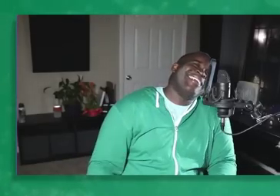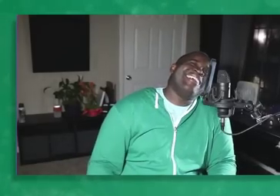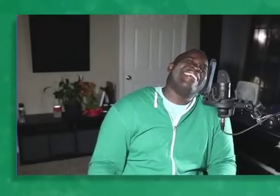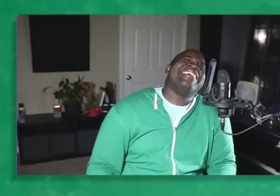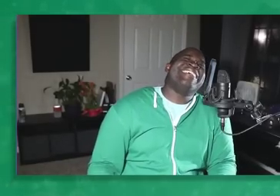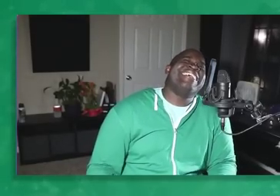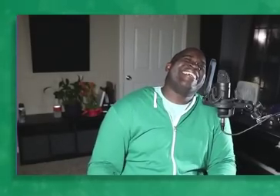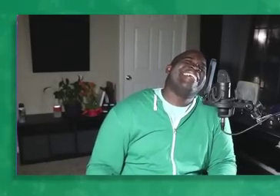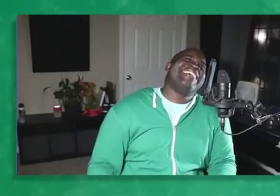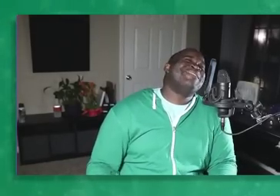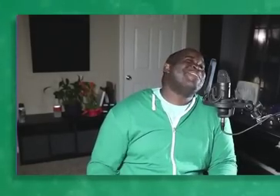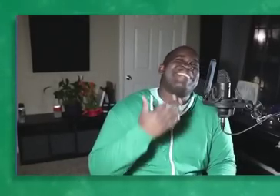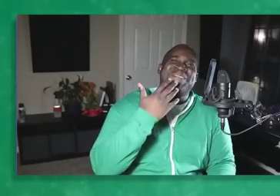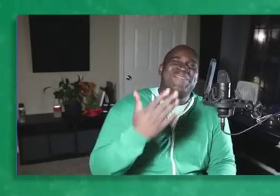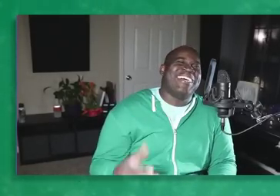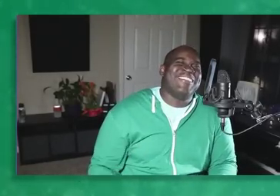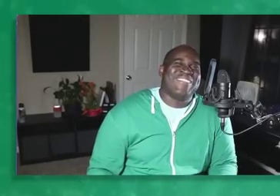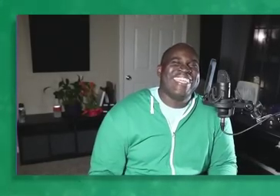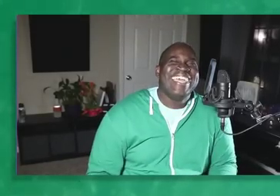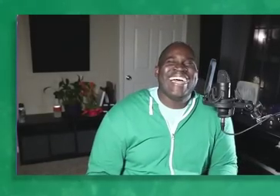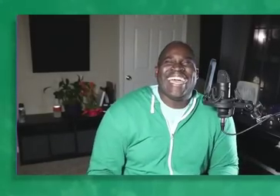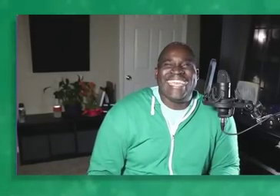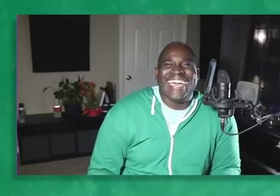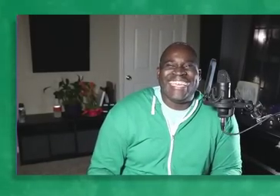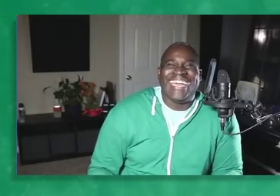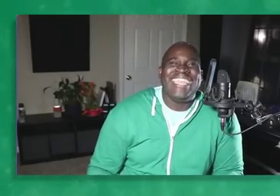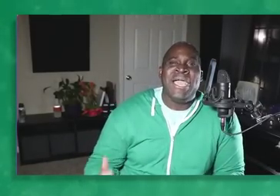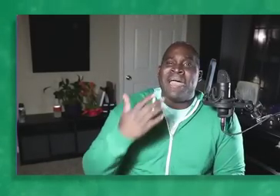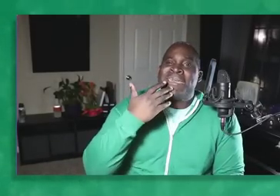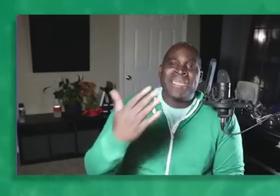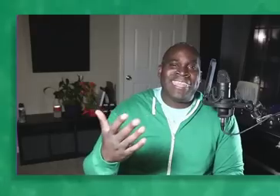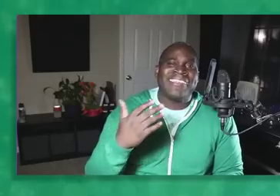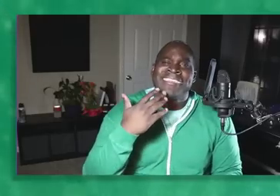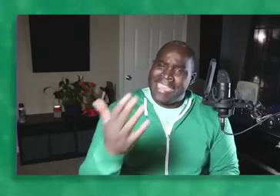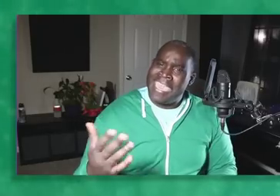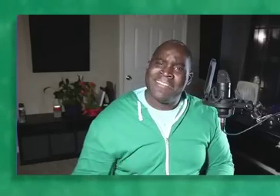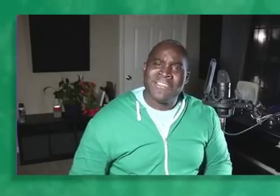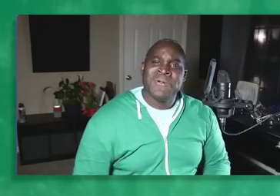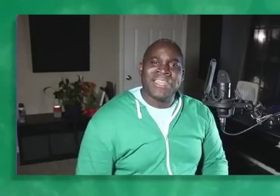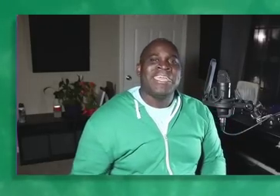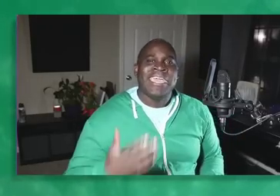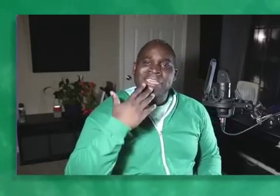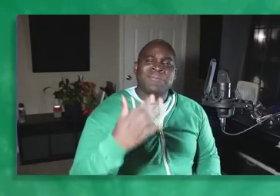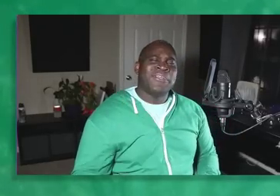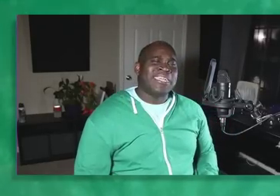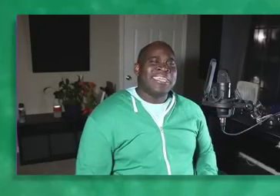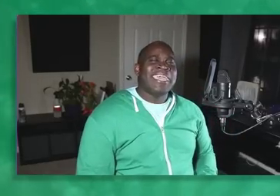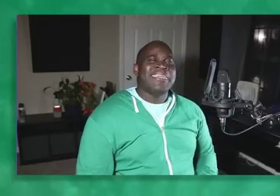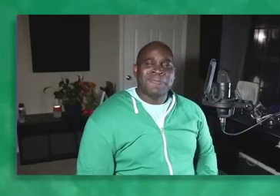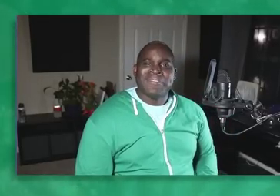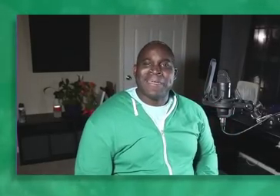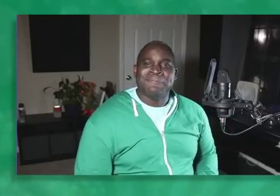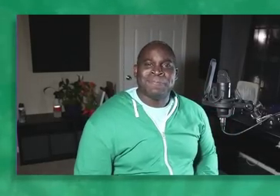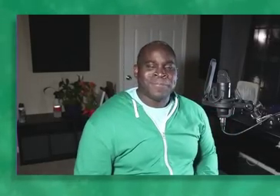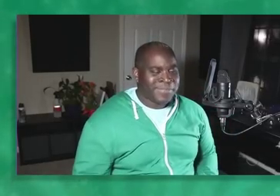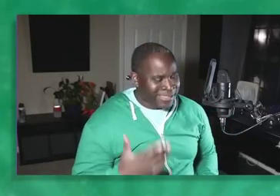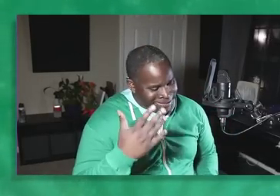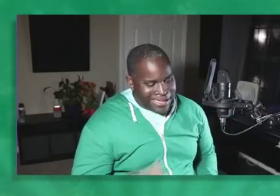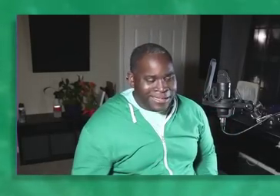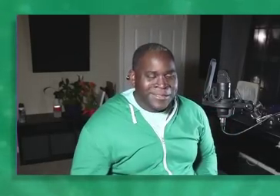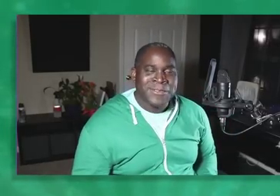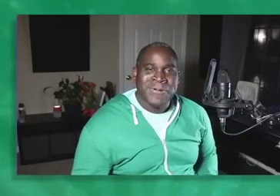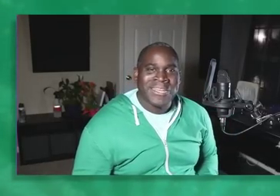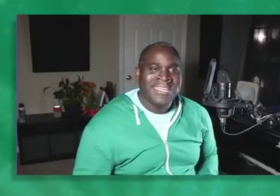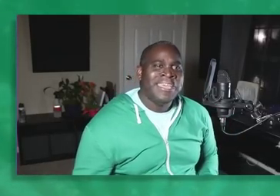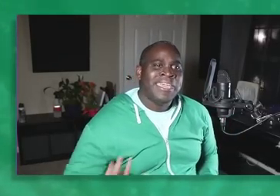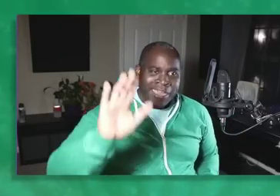tired. Please don't bother me. I'm at my desk. Hey, it's good morning. Hey, good morning. Hey, what's up?